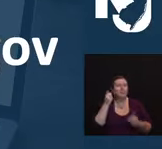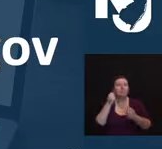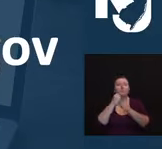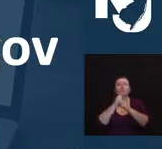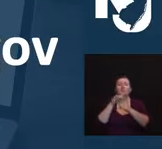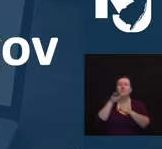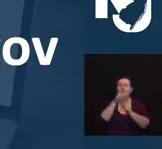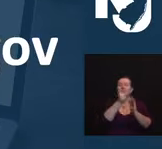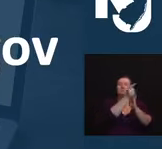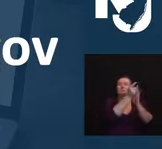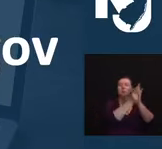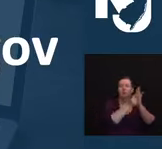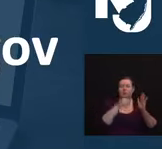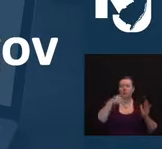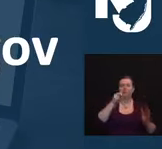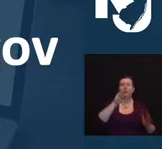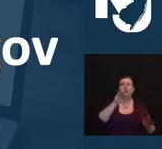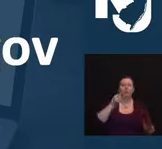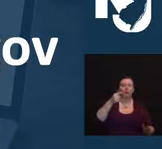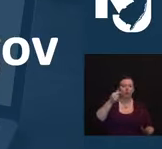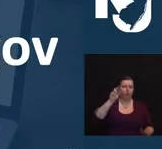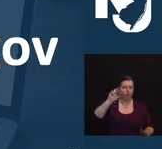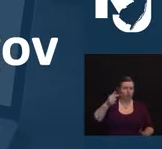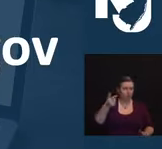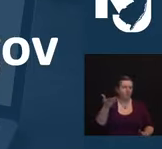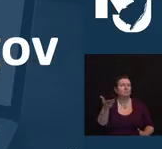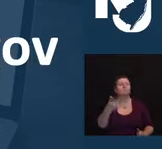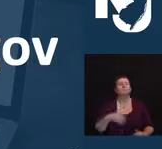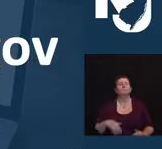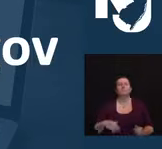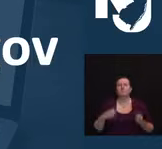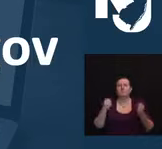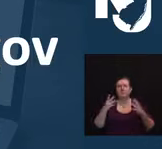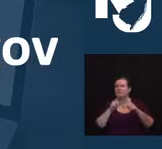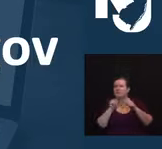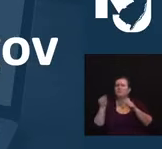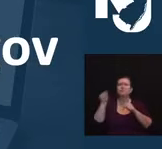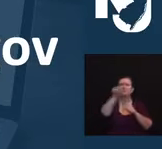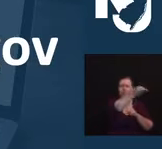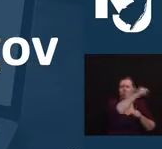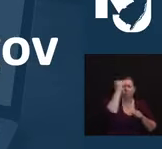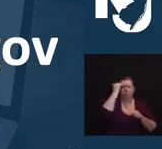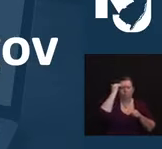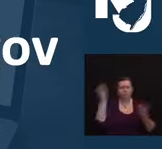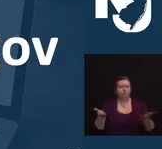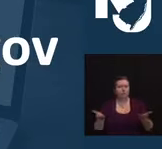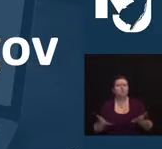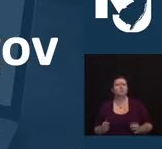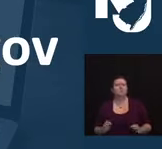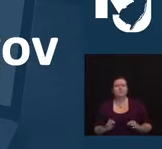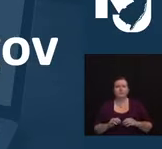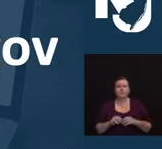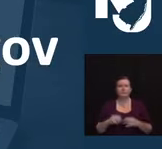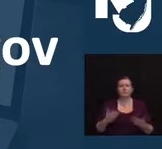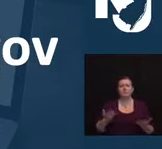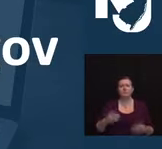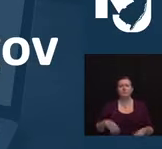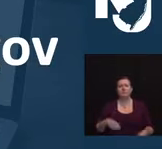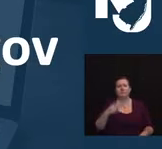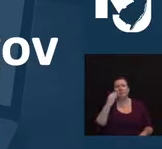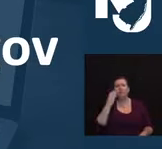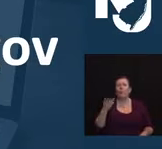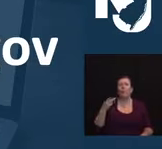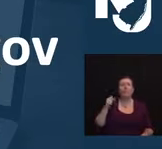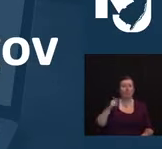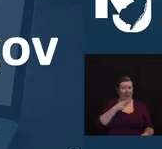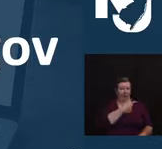in, you may have noticed, I said this to Pat, I got my Department of Military and Veteran Affairs mask on